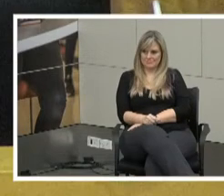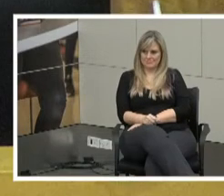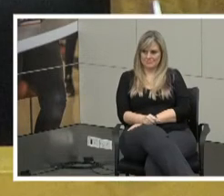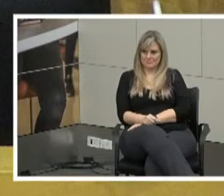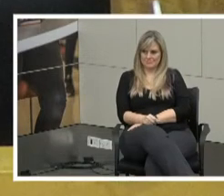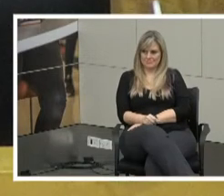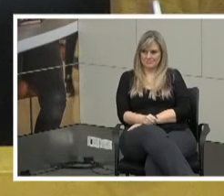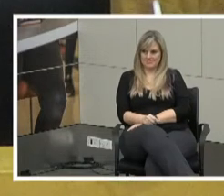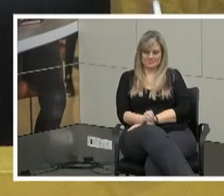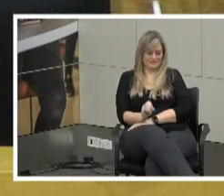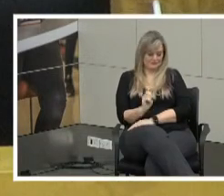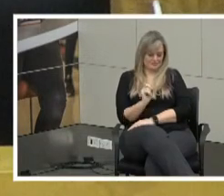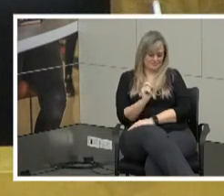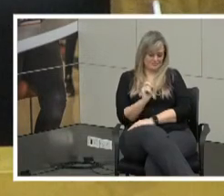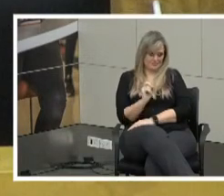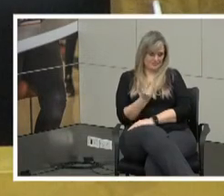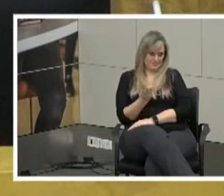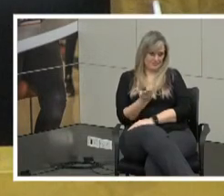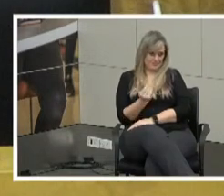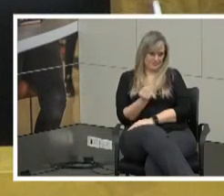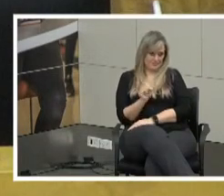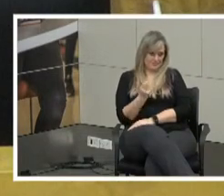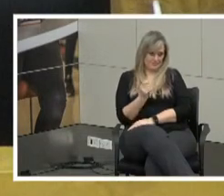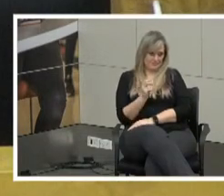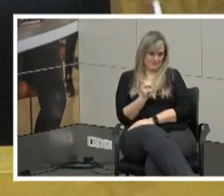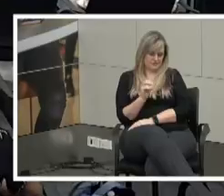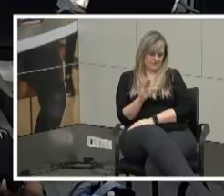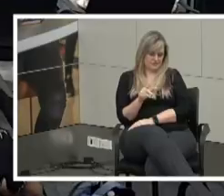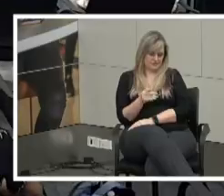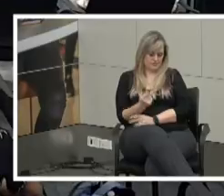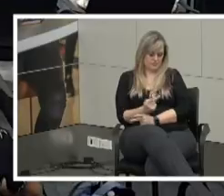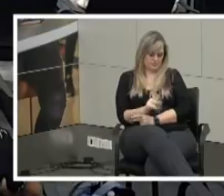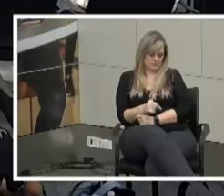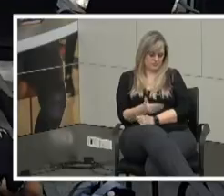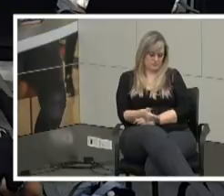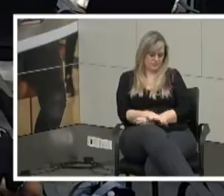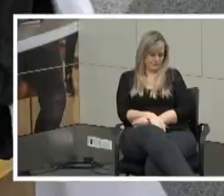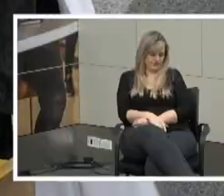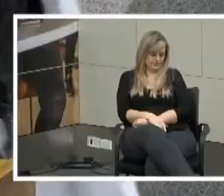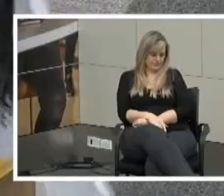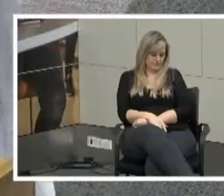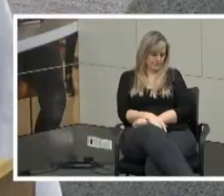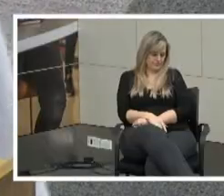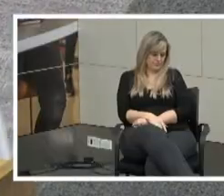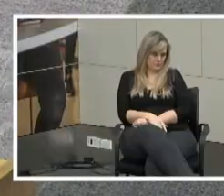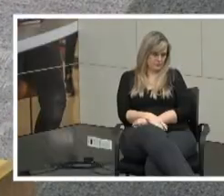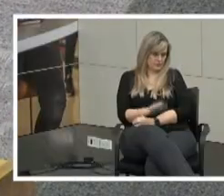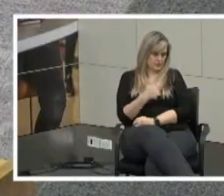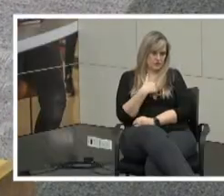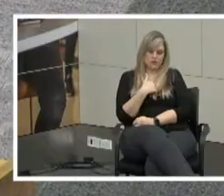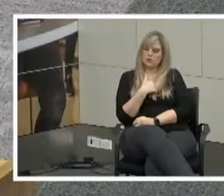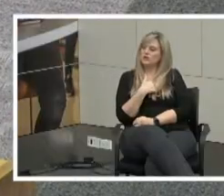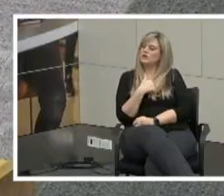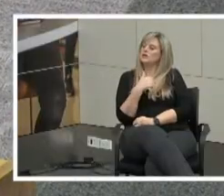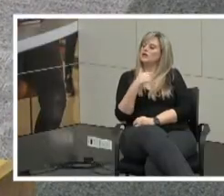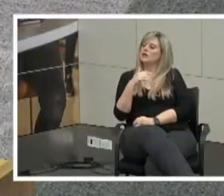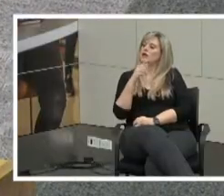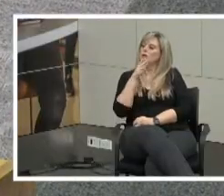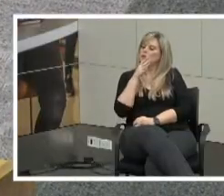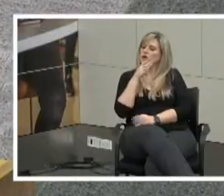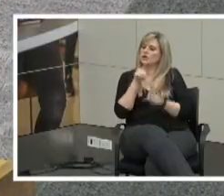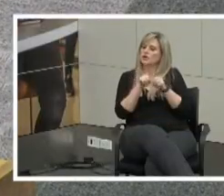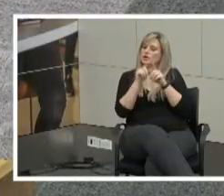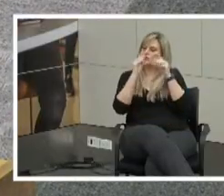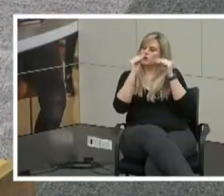okay okay Miss Shaheen please come on up and we'll figure out who's next I'm nihad Shaheen a parent and a